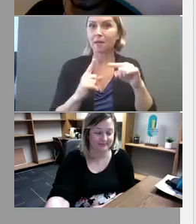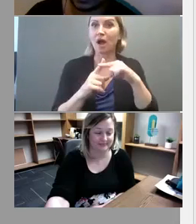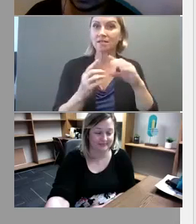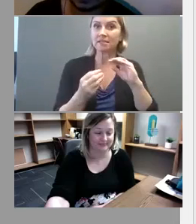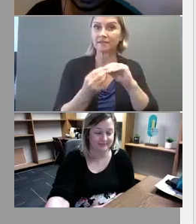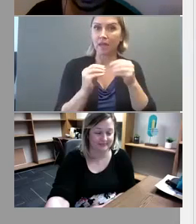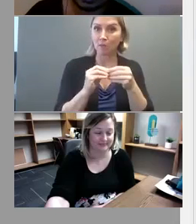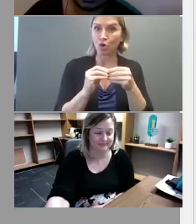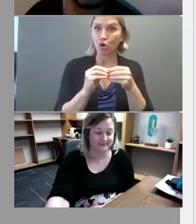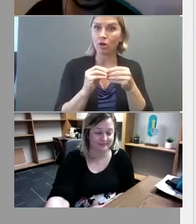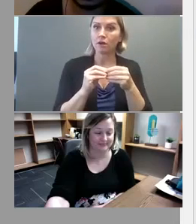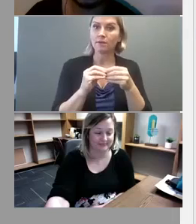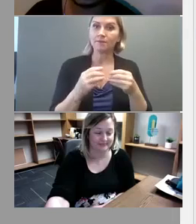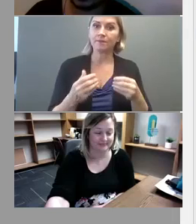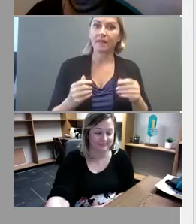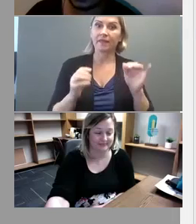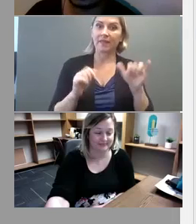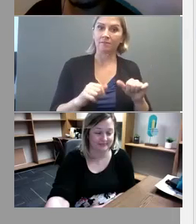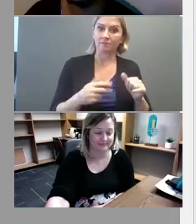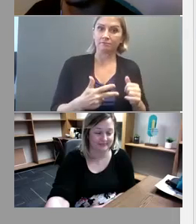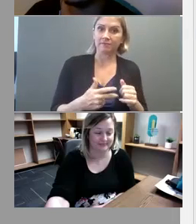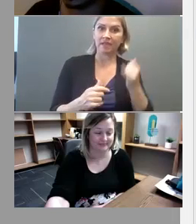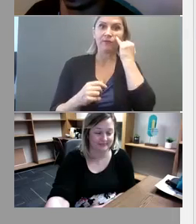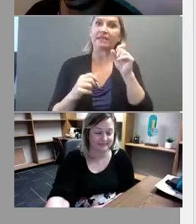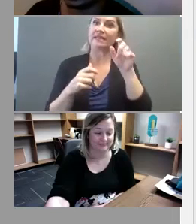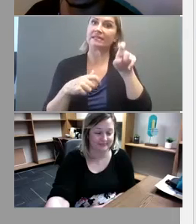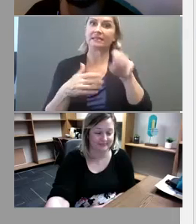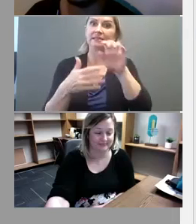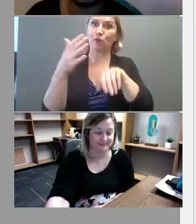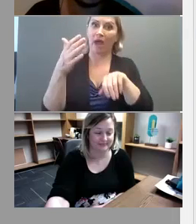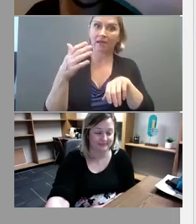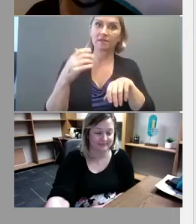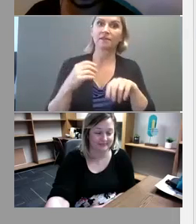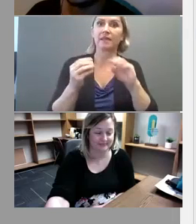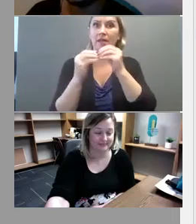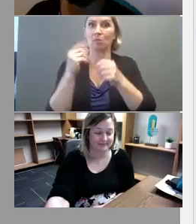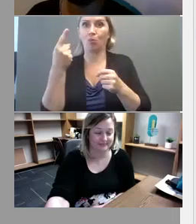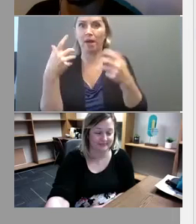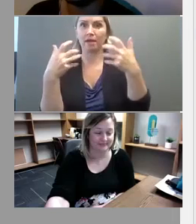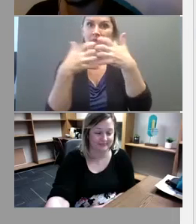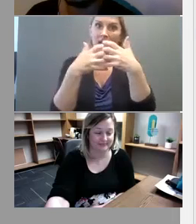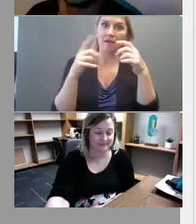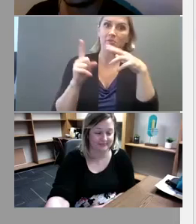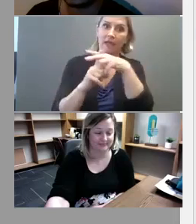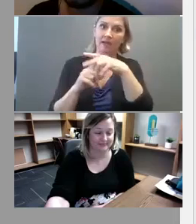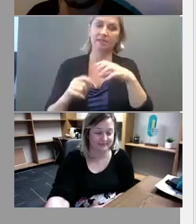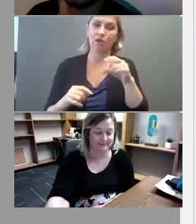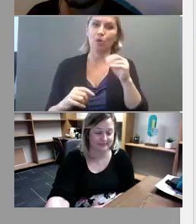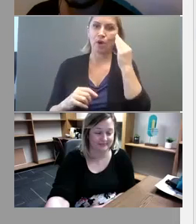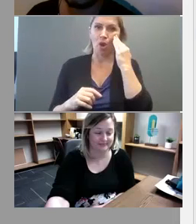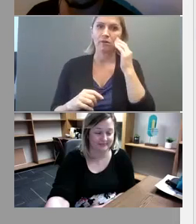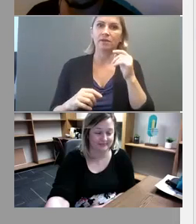case 3 applies. If we need to subtract a number, then case 1 applies. If we do not need to do anything, then case 2 applies.